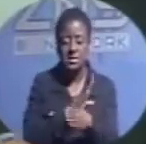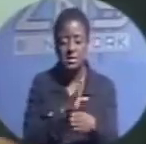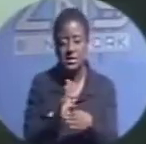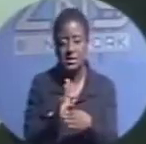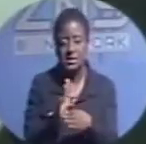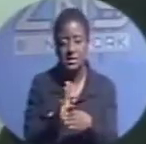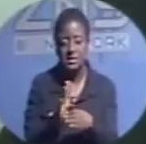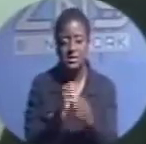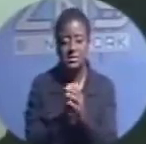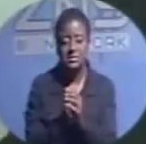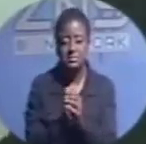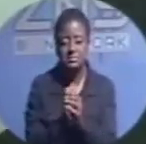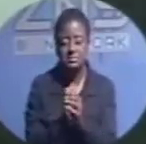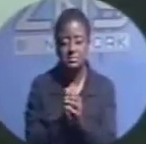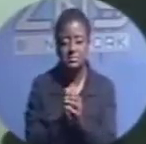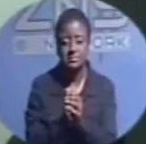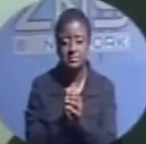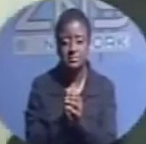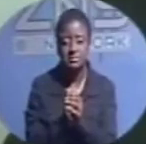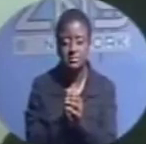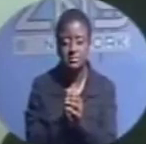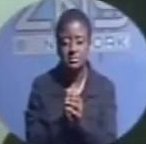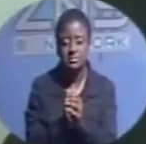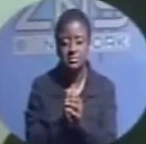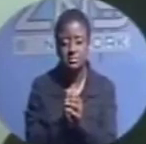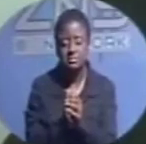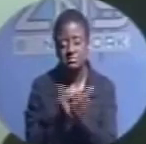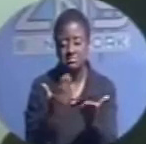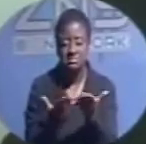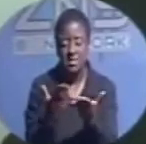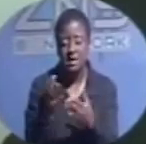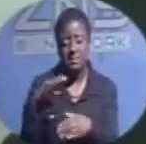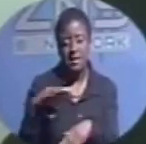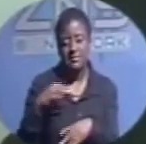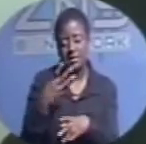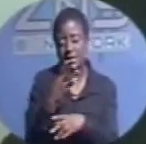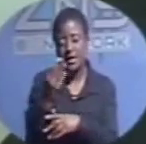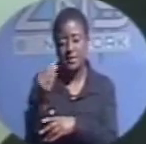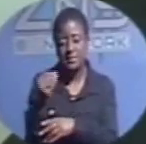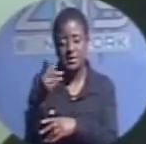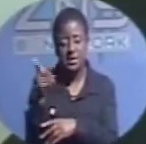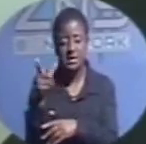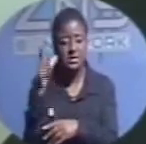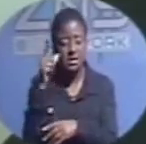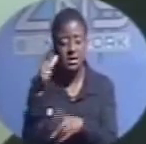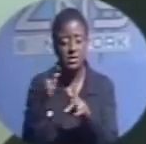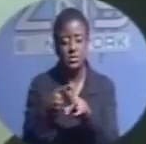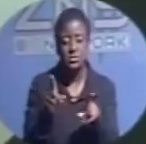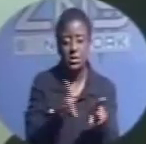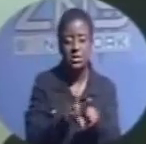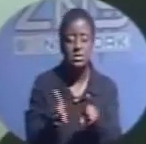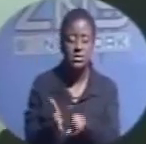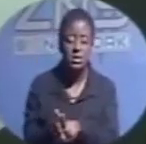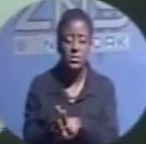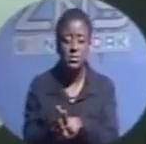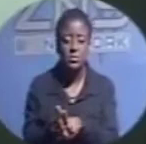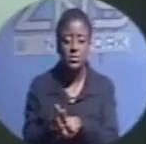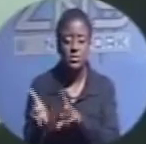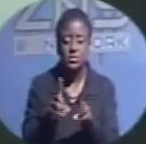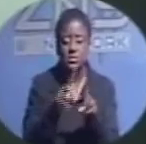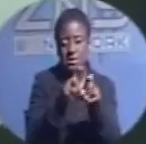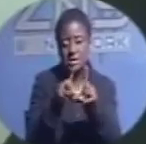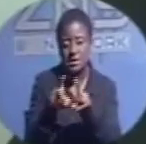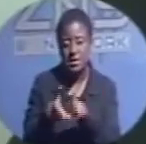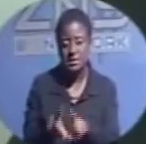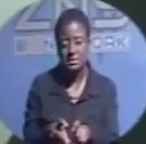self-generation or whether a multi-tiered rate or some other program might benefit them. So he's looking to also do a